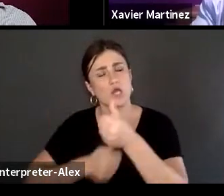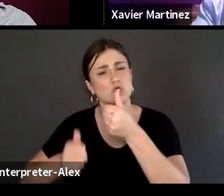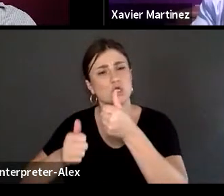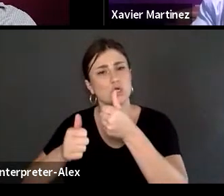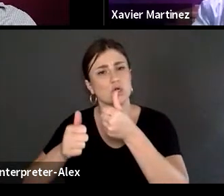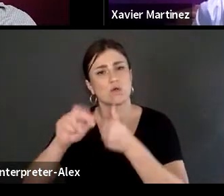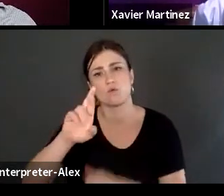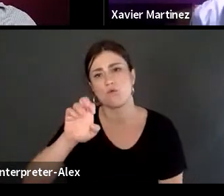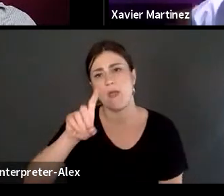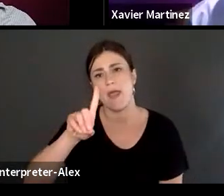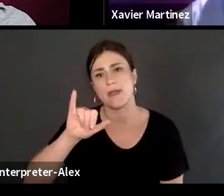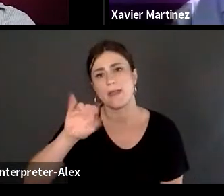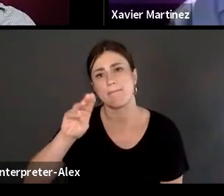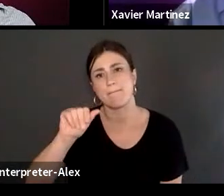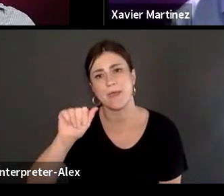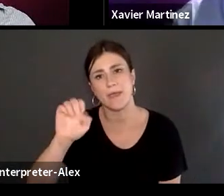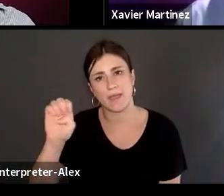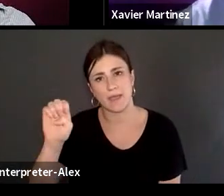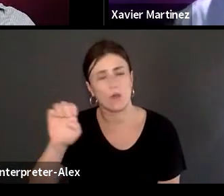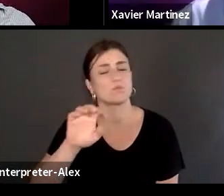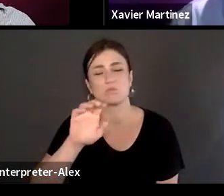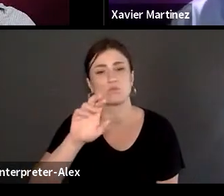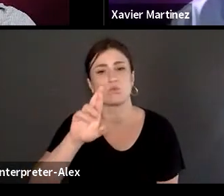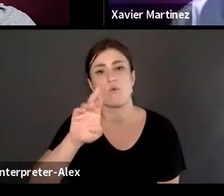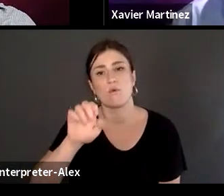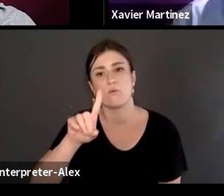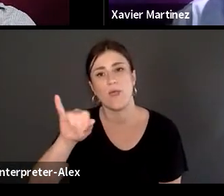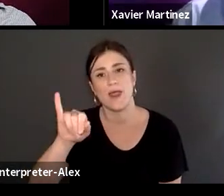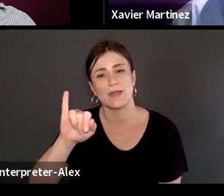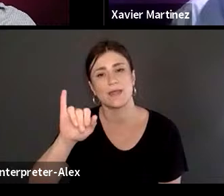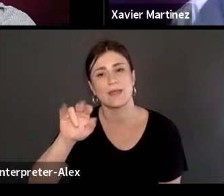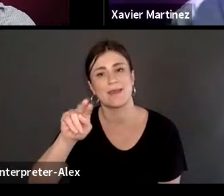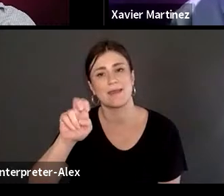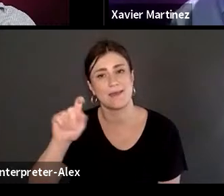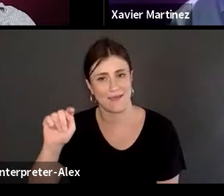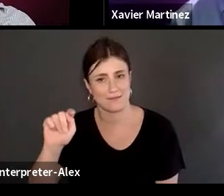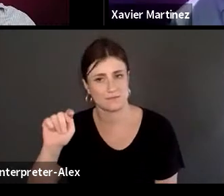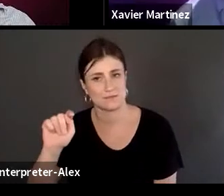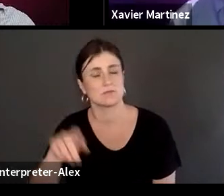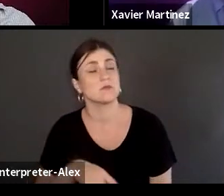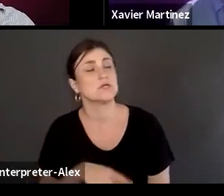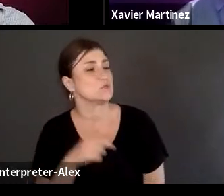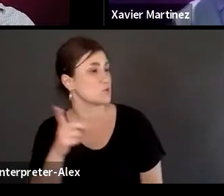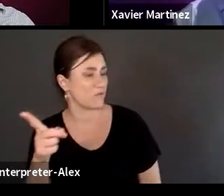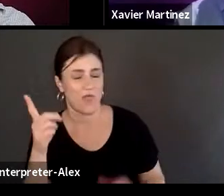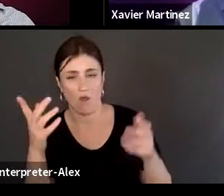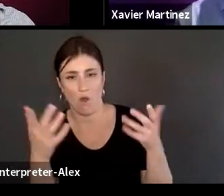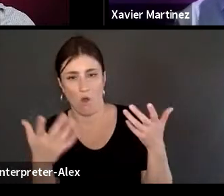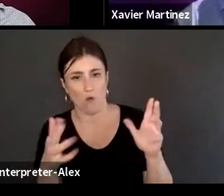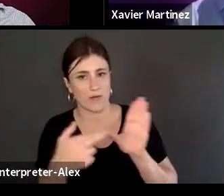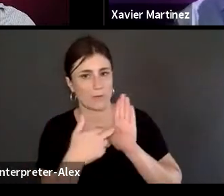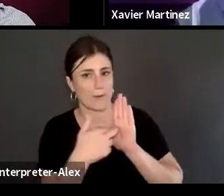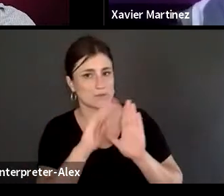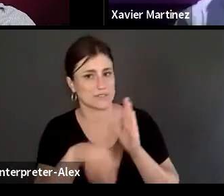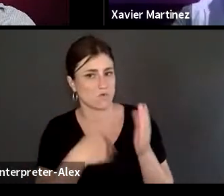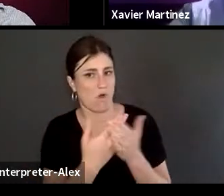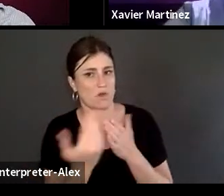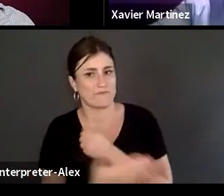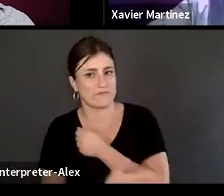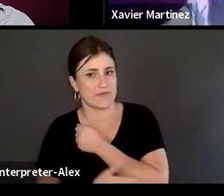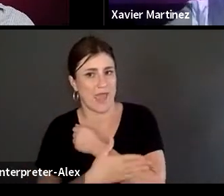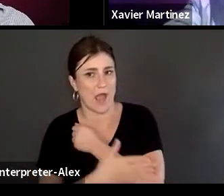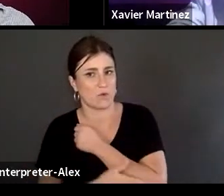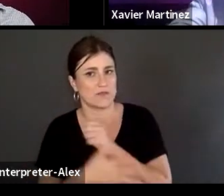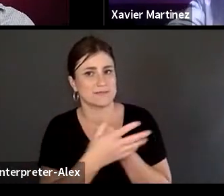So in this case, ReadyNet is the middle mile provider that already represents through the joint powers agreement all the counties and surrounding